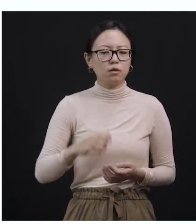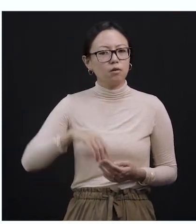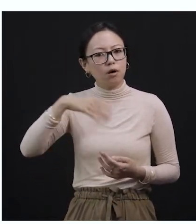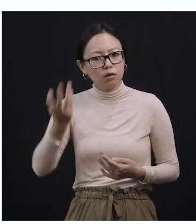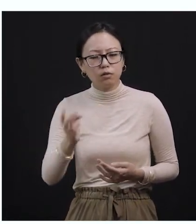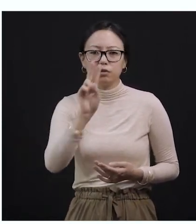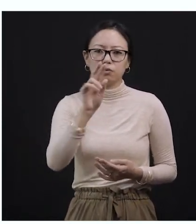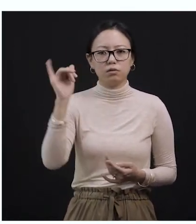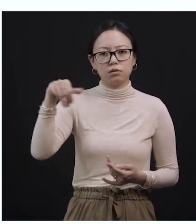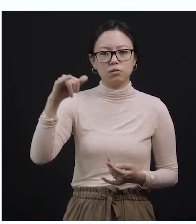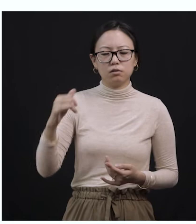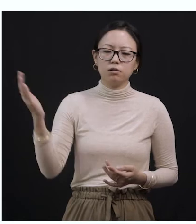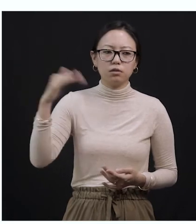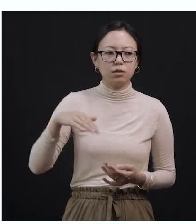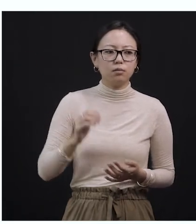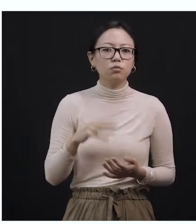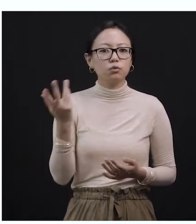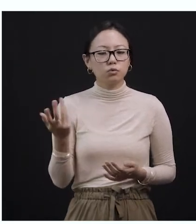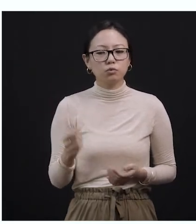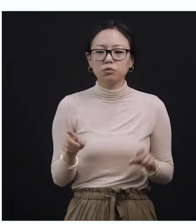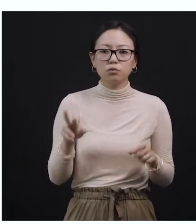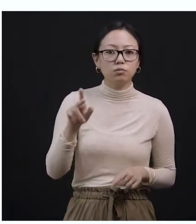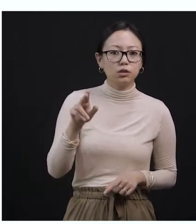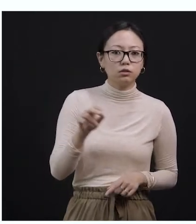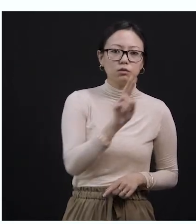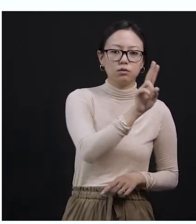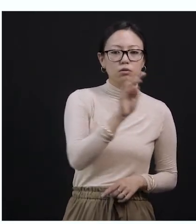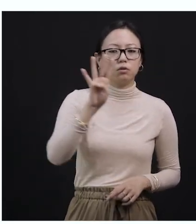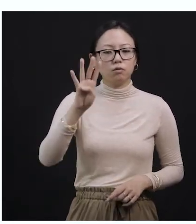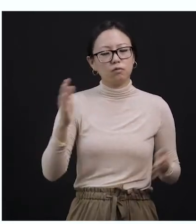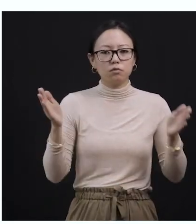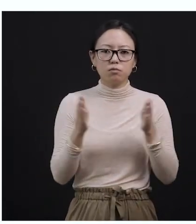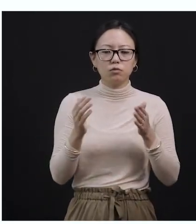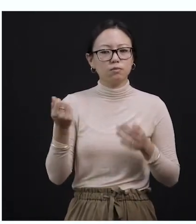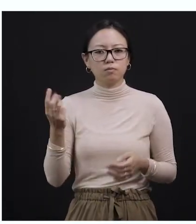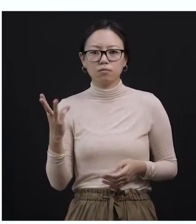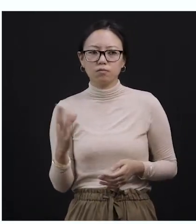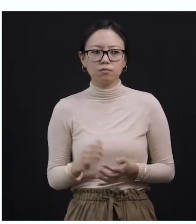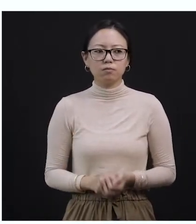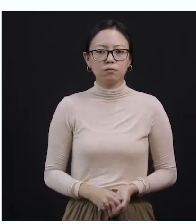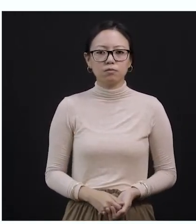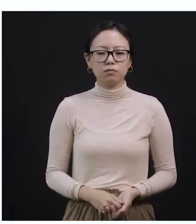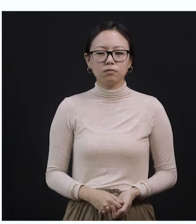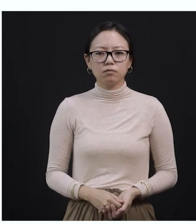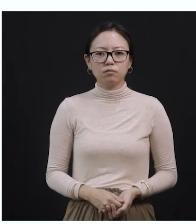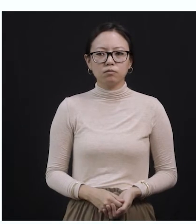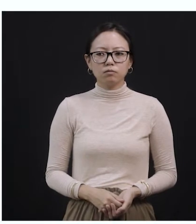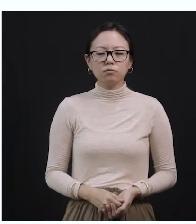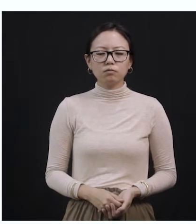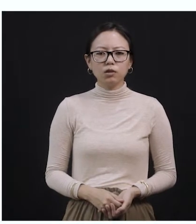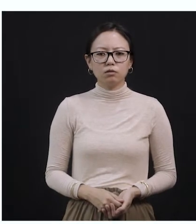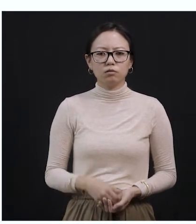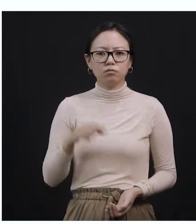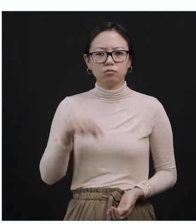clearly say that 24 is smaller than 26. All right, children? Now, we will come to the